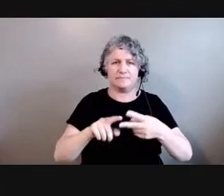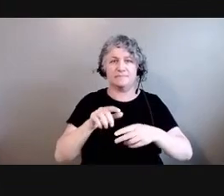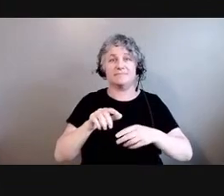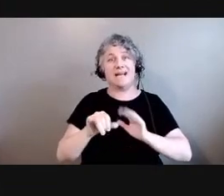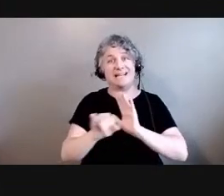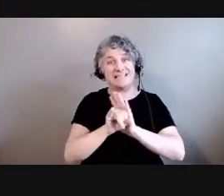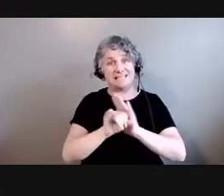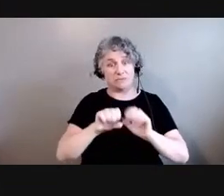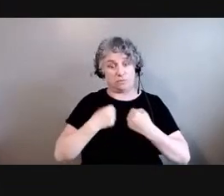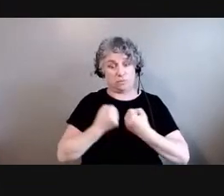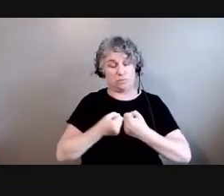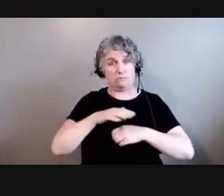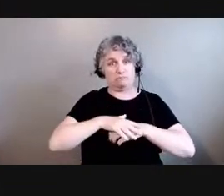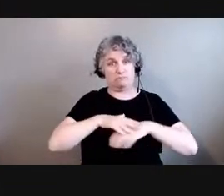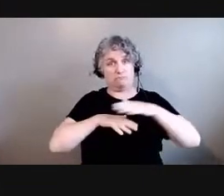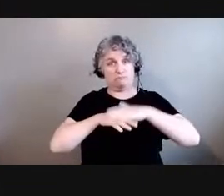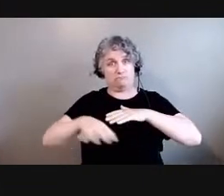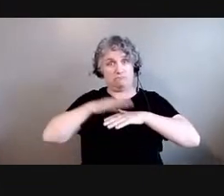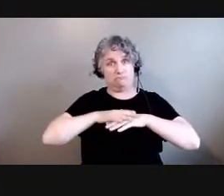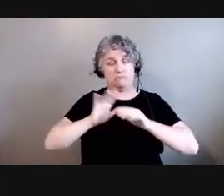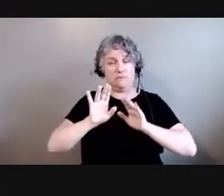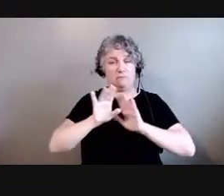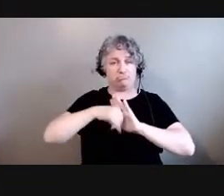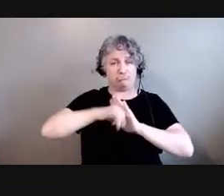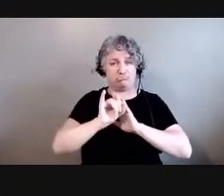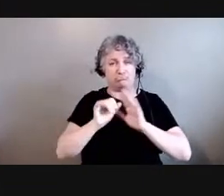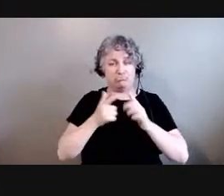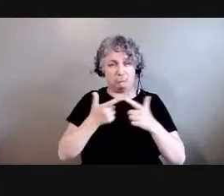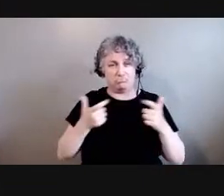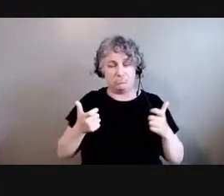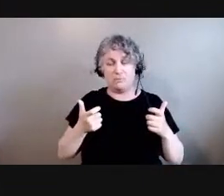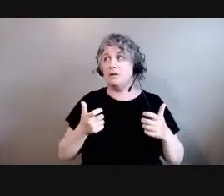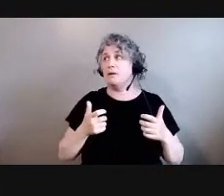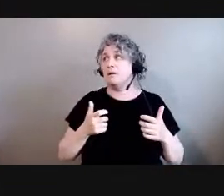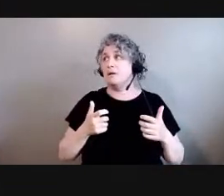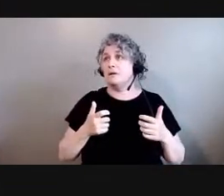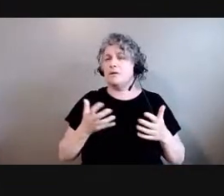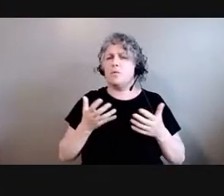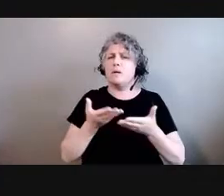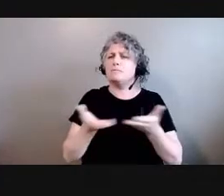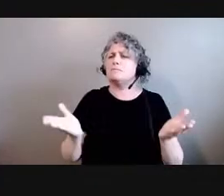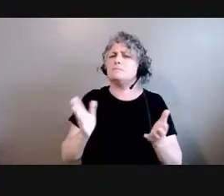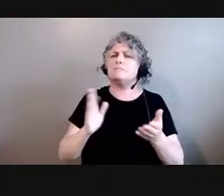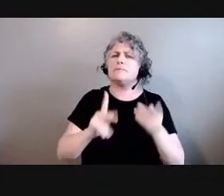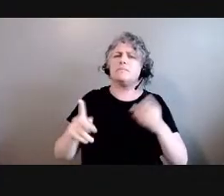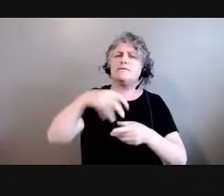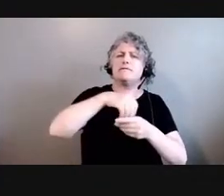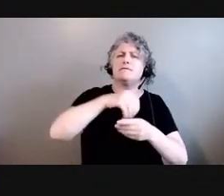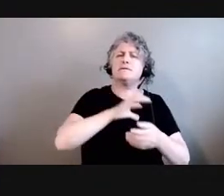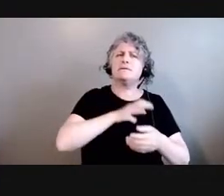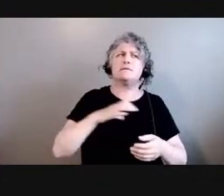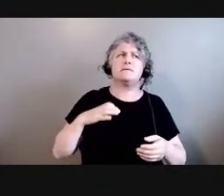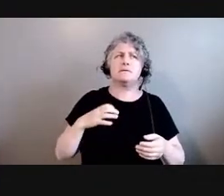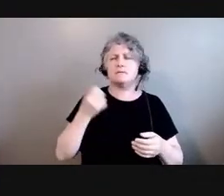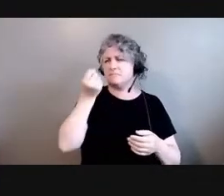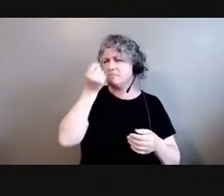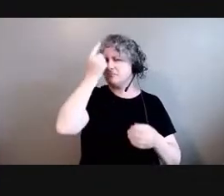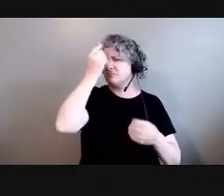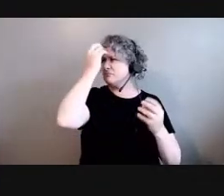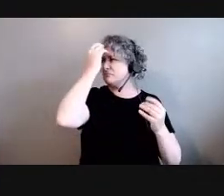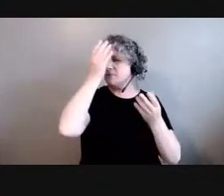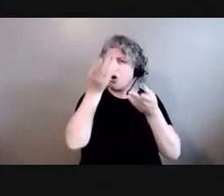social identity, where possible you want folks to be reflective of the disability community at large. And yeah, that includes